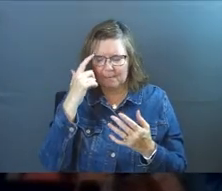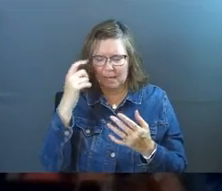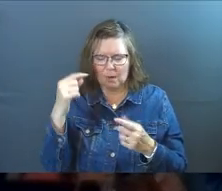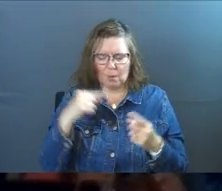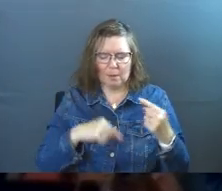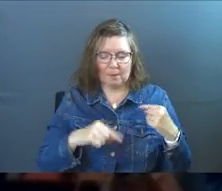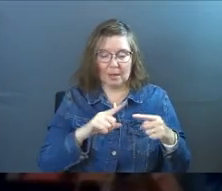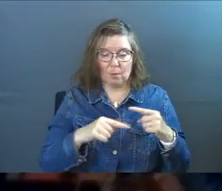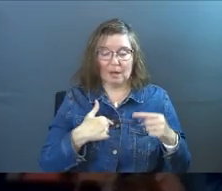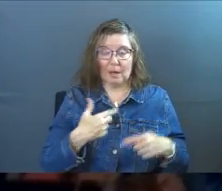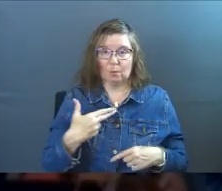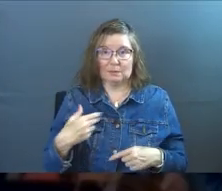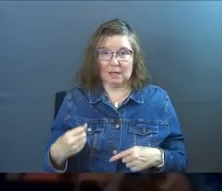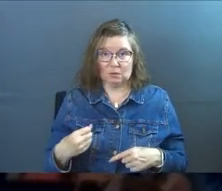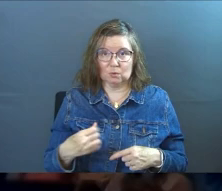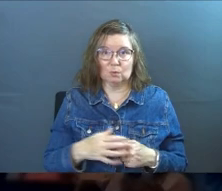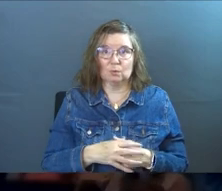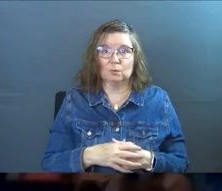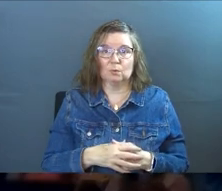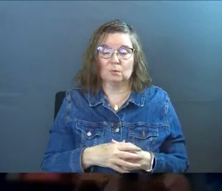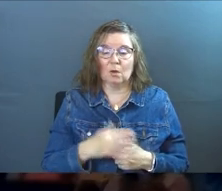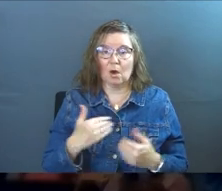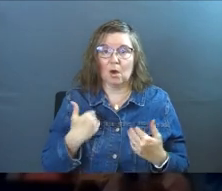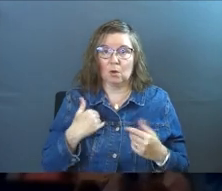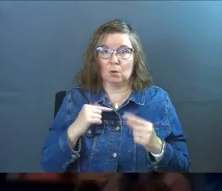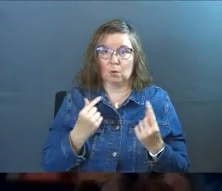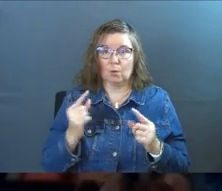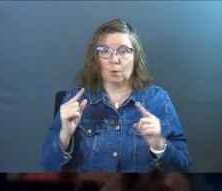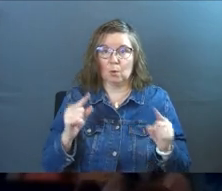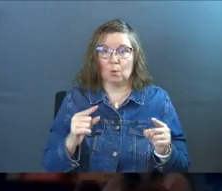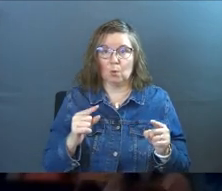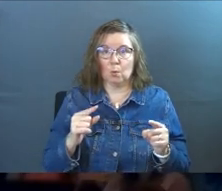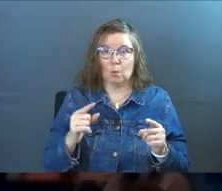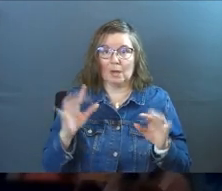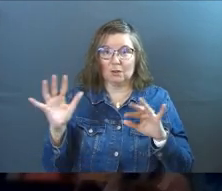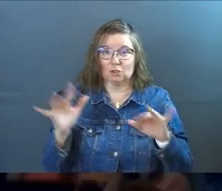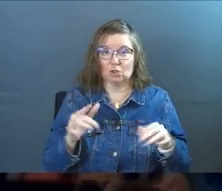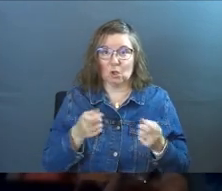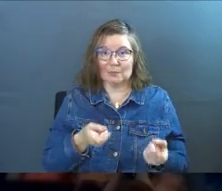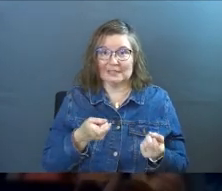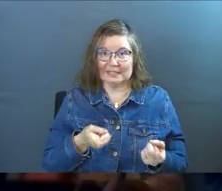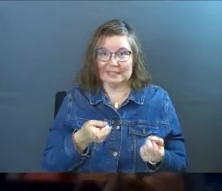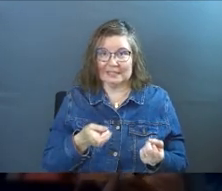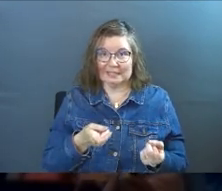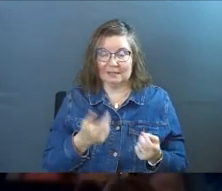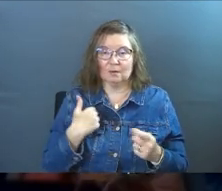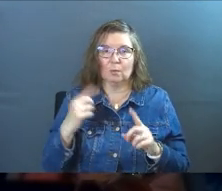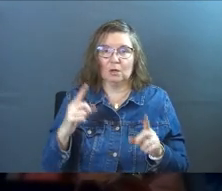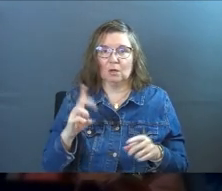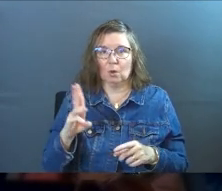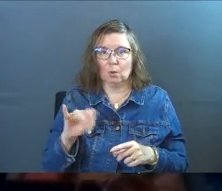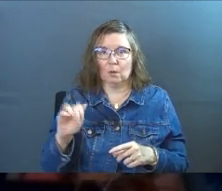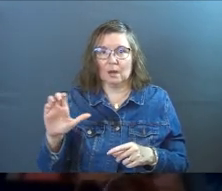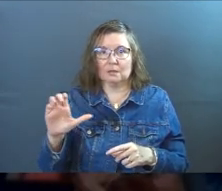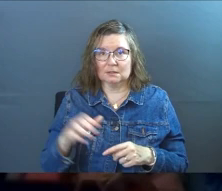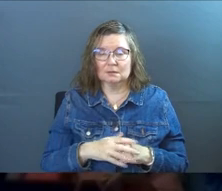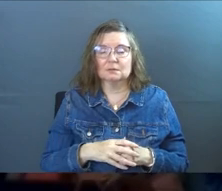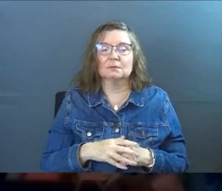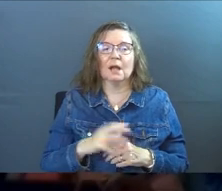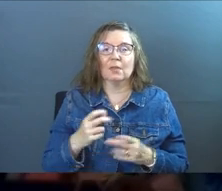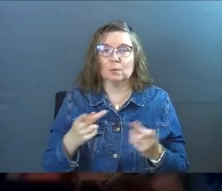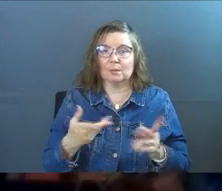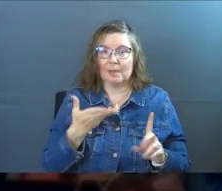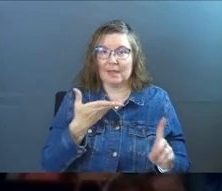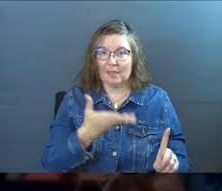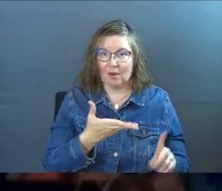went back to when I was in high school. Our youth group took us snow skiing. We go to Wisconsin, and there was a